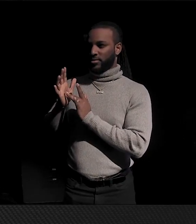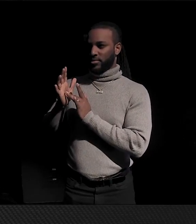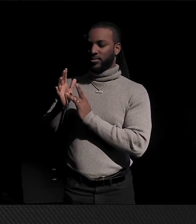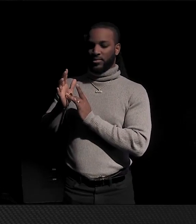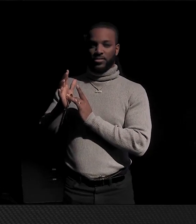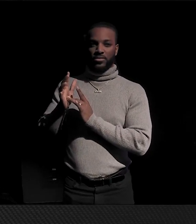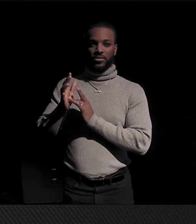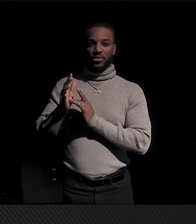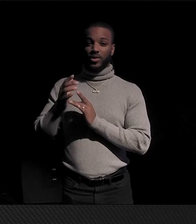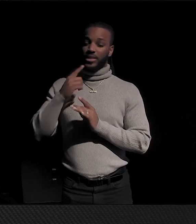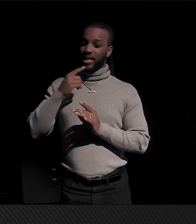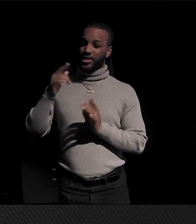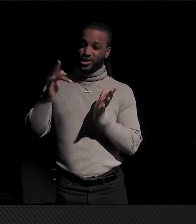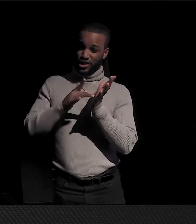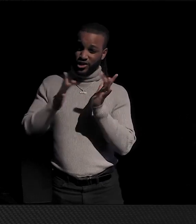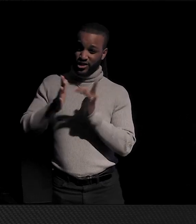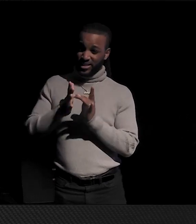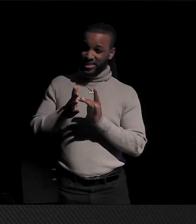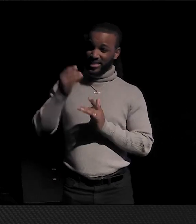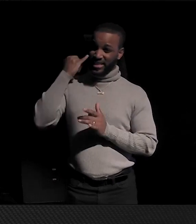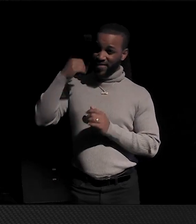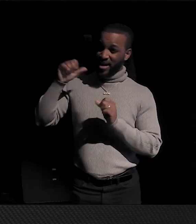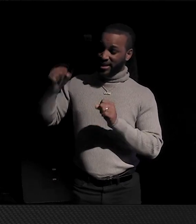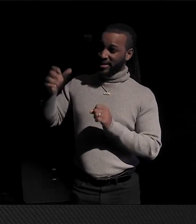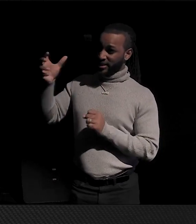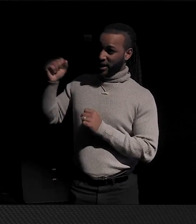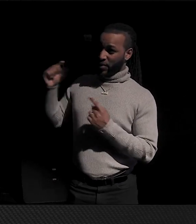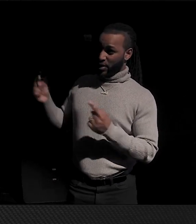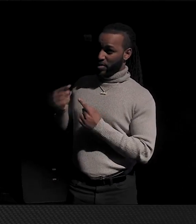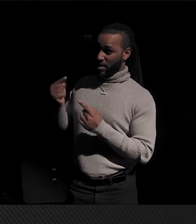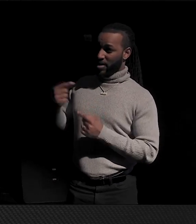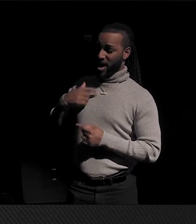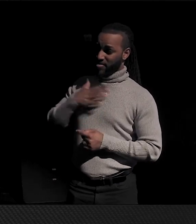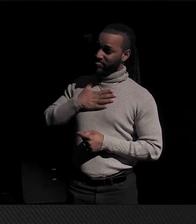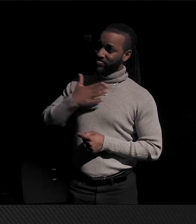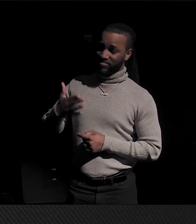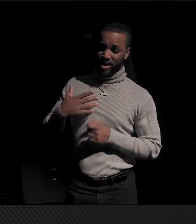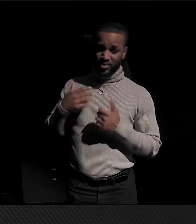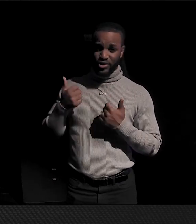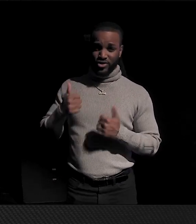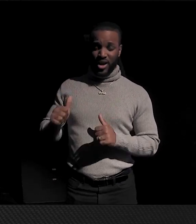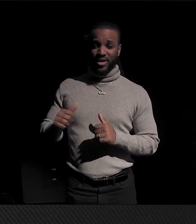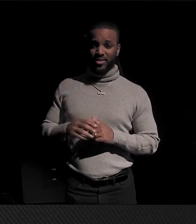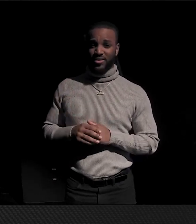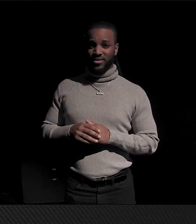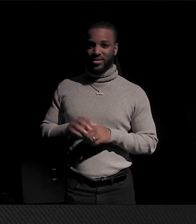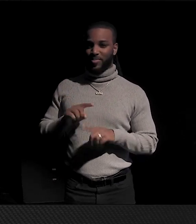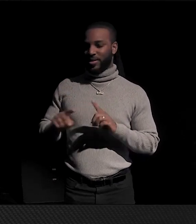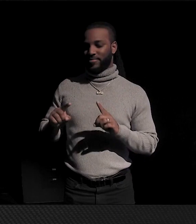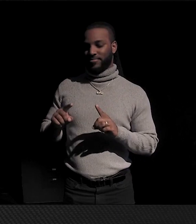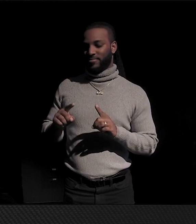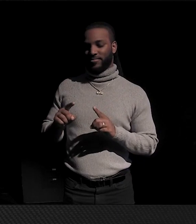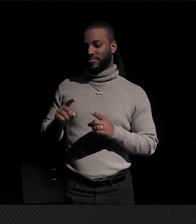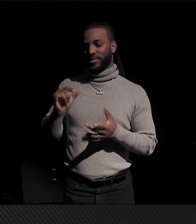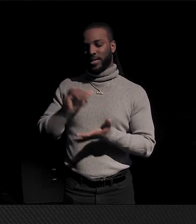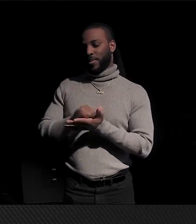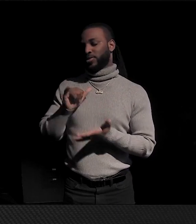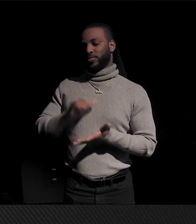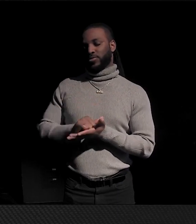Just saying, Jesus, if I had a way to take away the pain you had faced, I would try to do it. But I know that's not the end of the